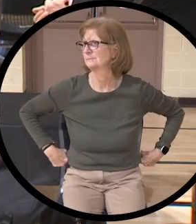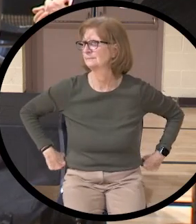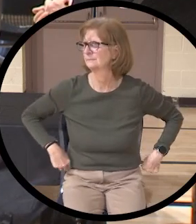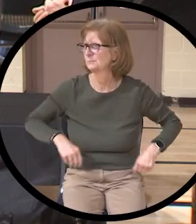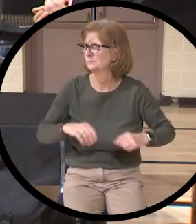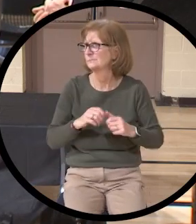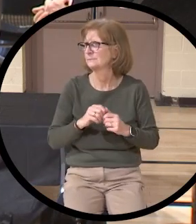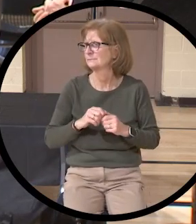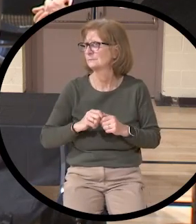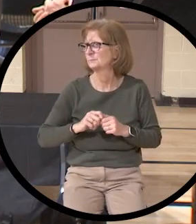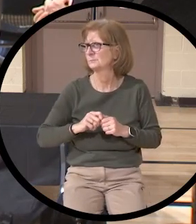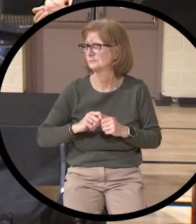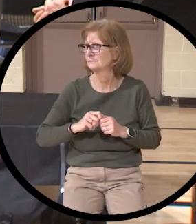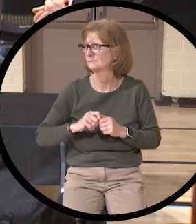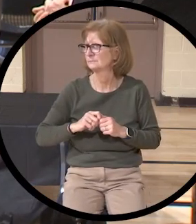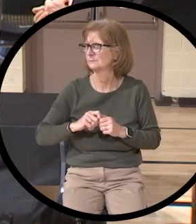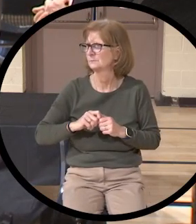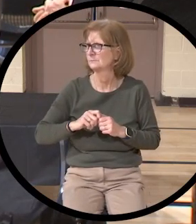Explain you that.